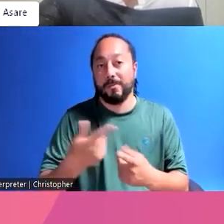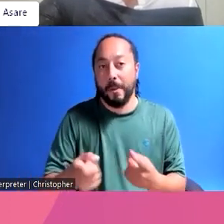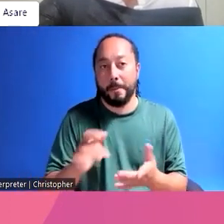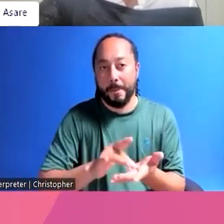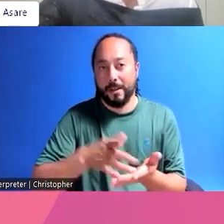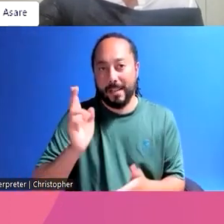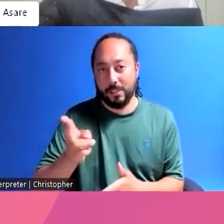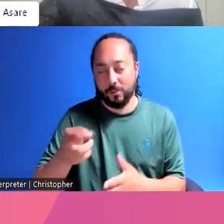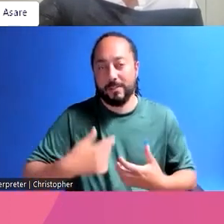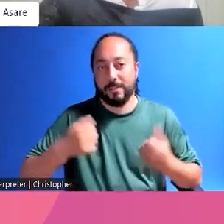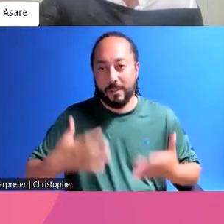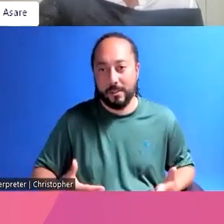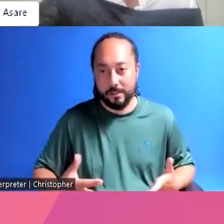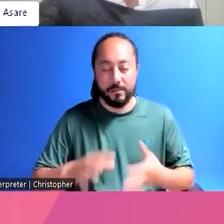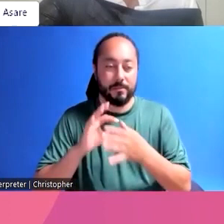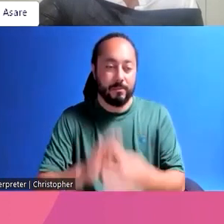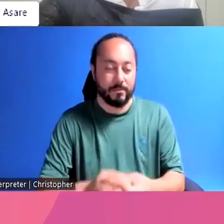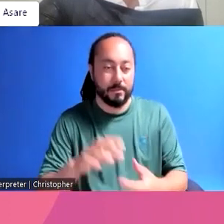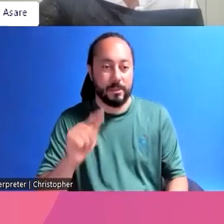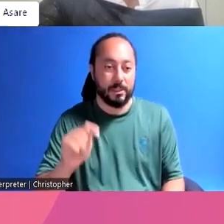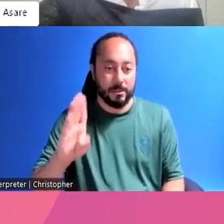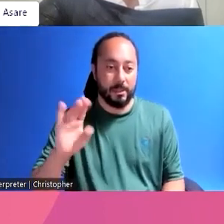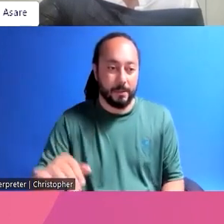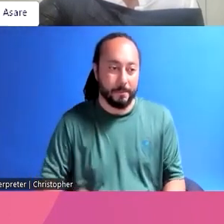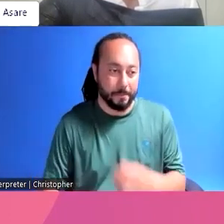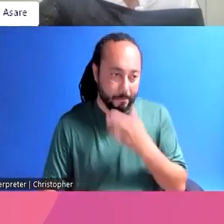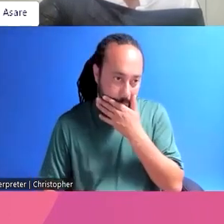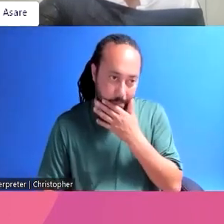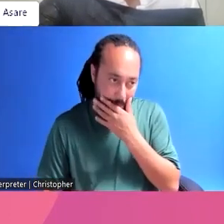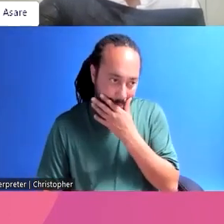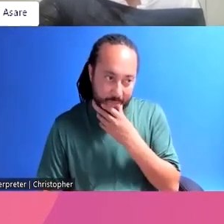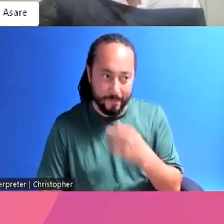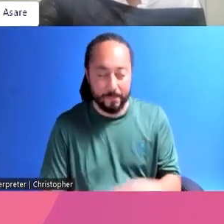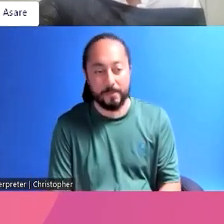history of survivors when it came to traumatic brain injuries.